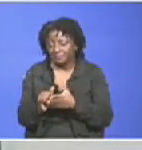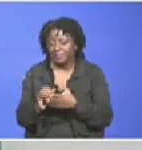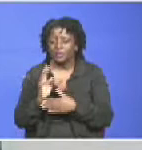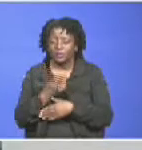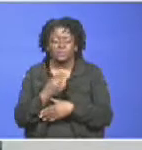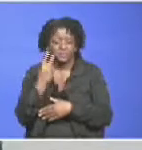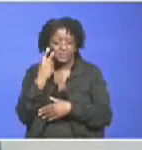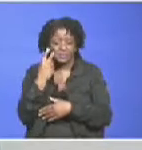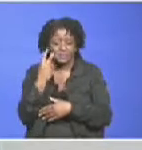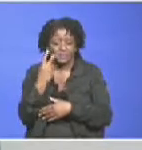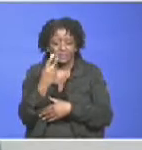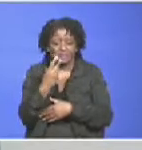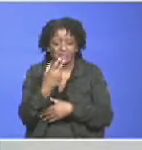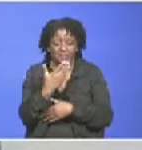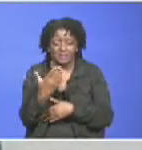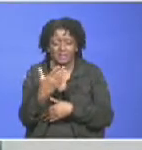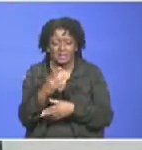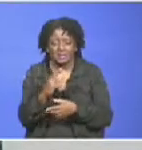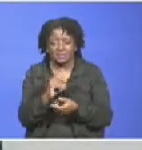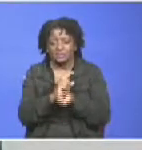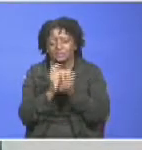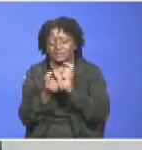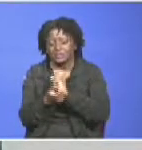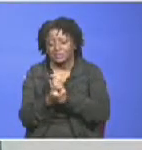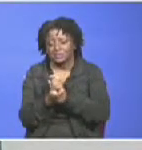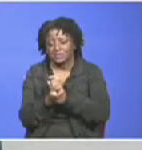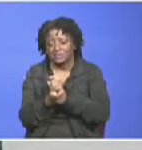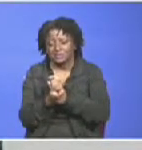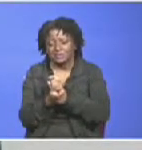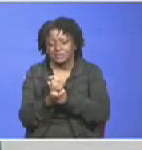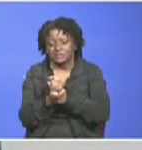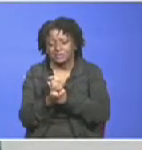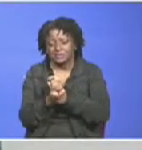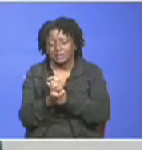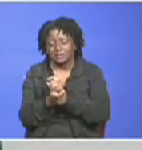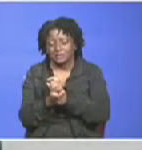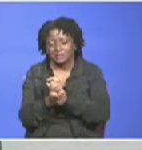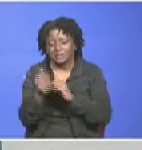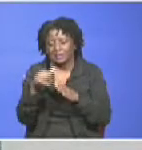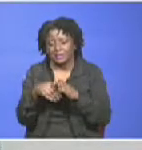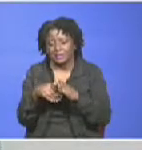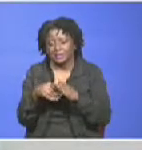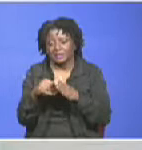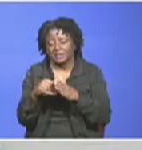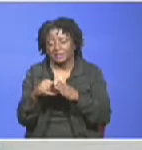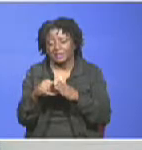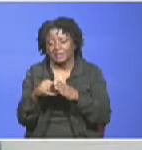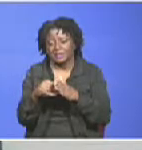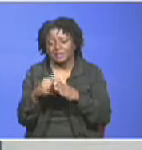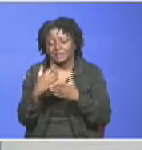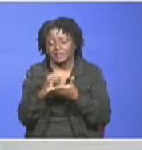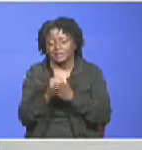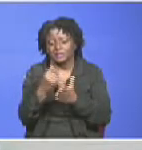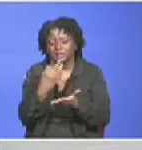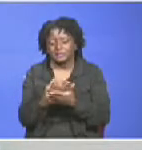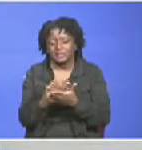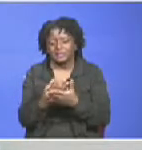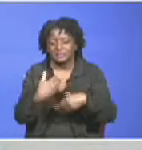see things evolving in terms of tackling those fees is making the domestic infrastructure